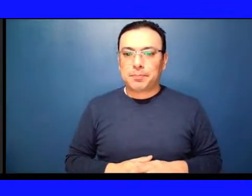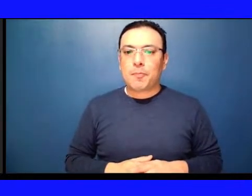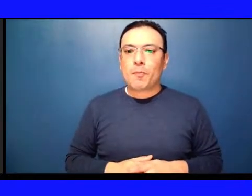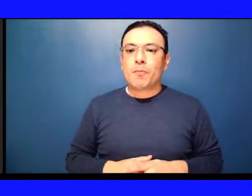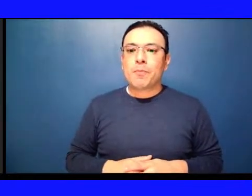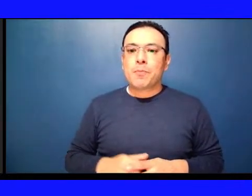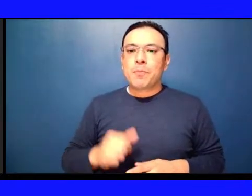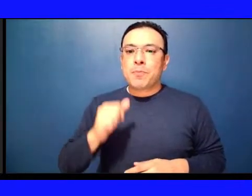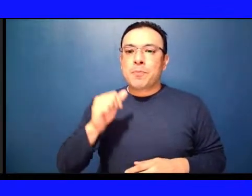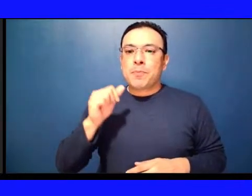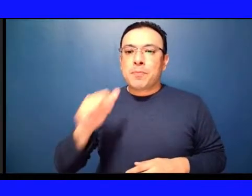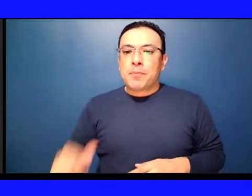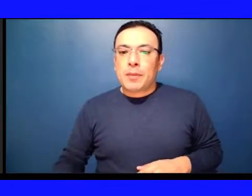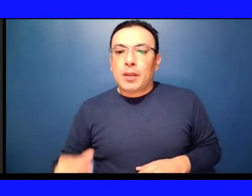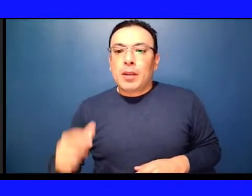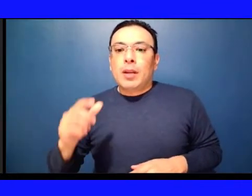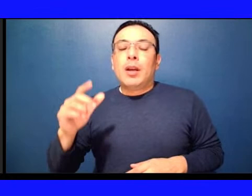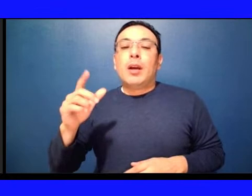physicians.